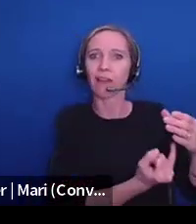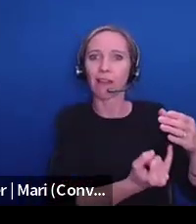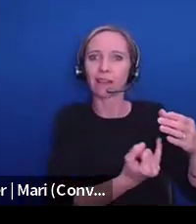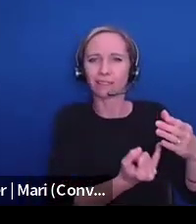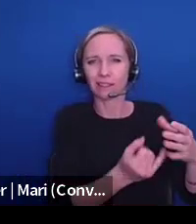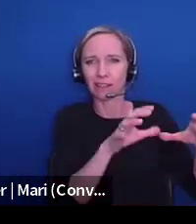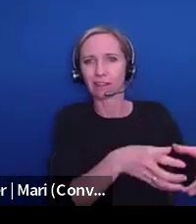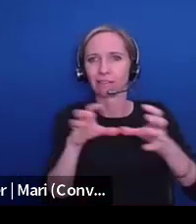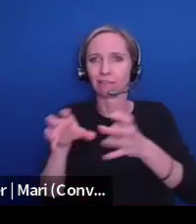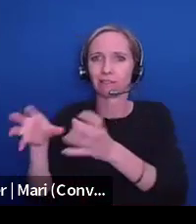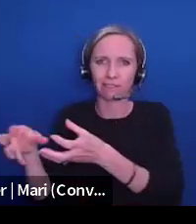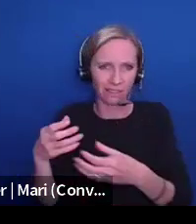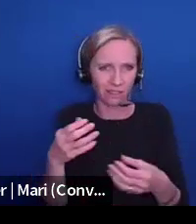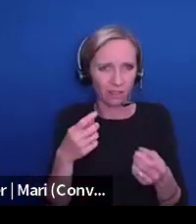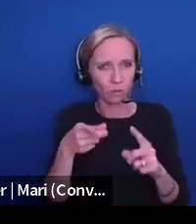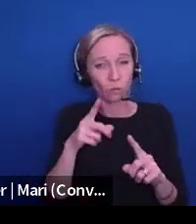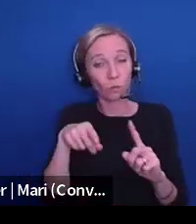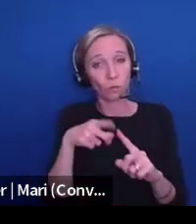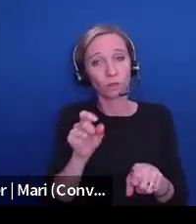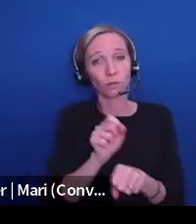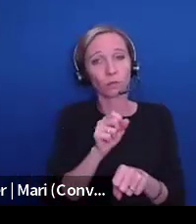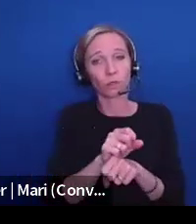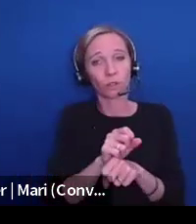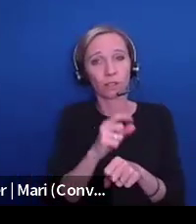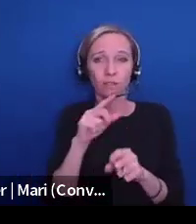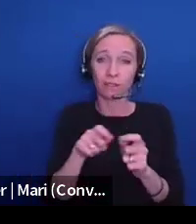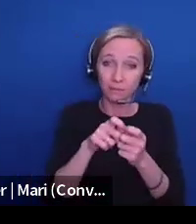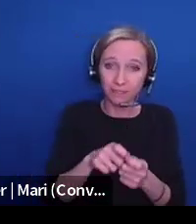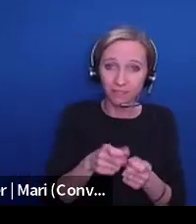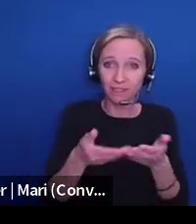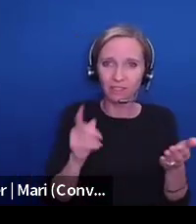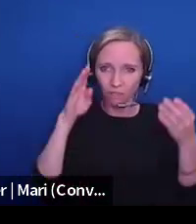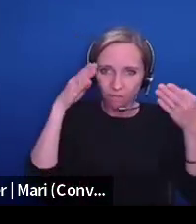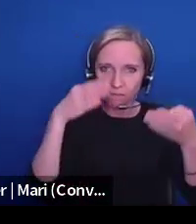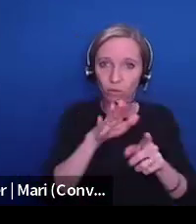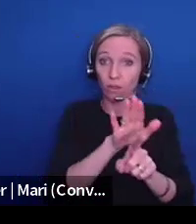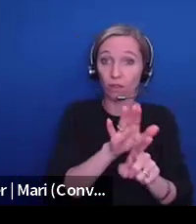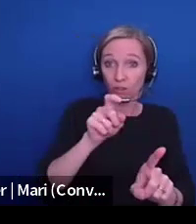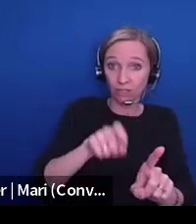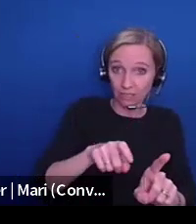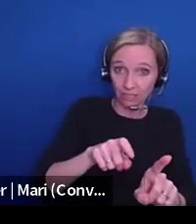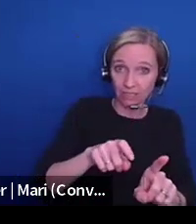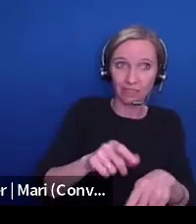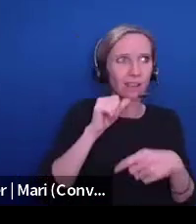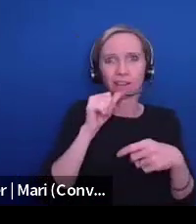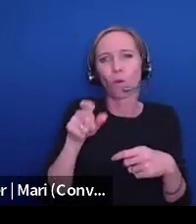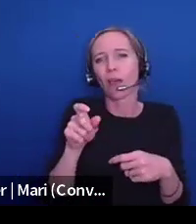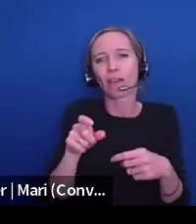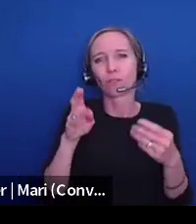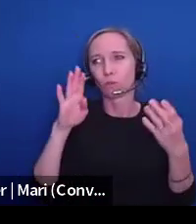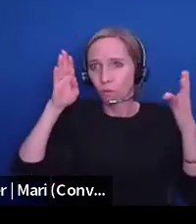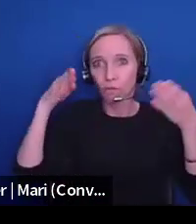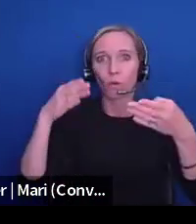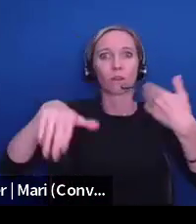in silos, but like when they're working on specific things, they should focus on their specific needs, not on every